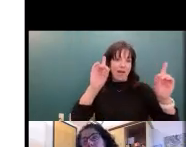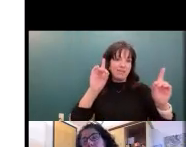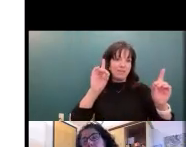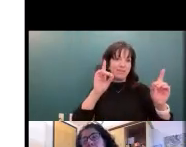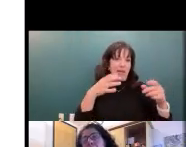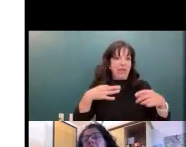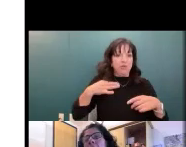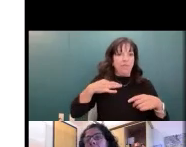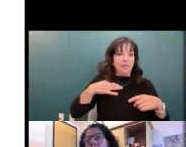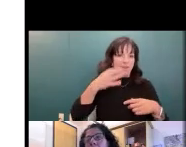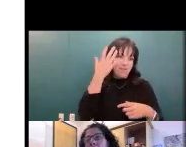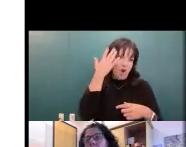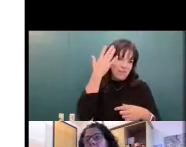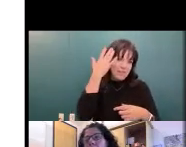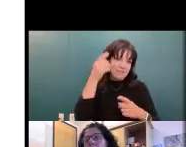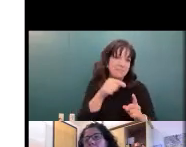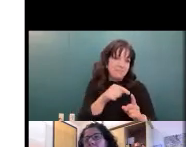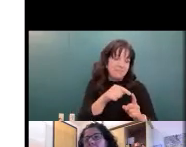eligibility of autism.